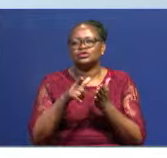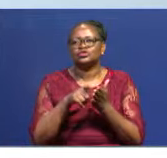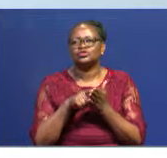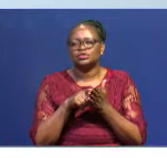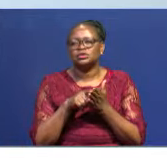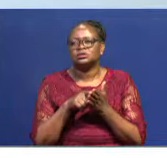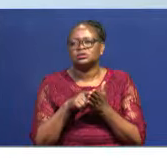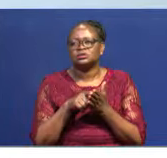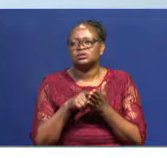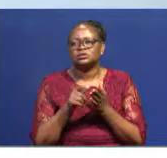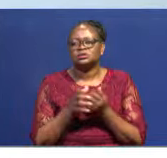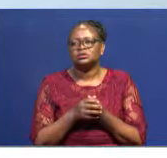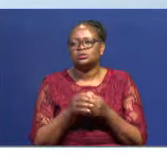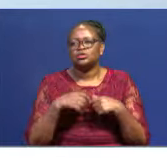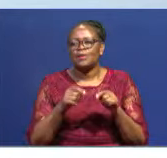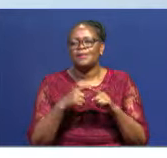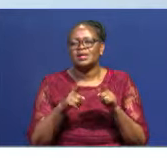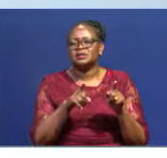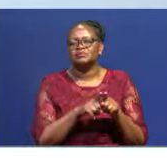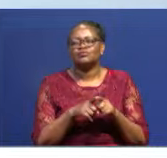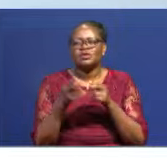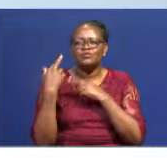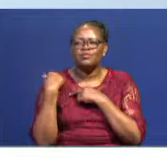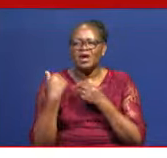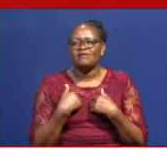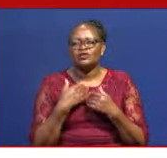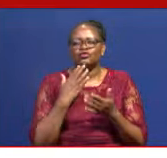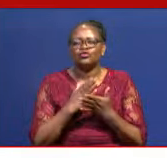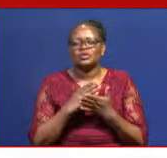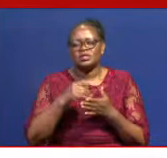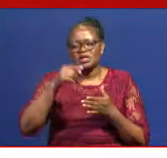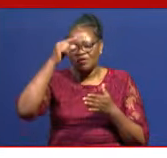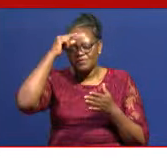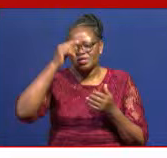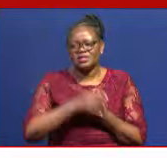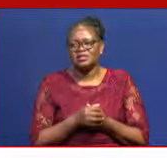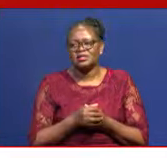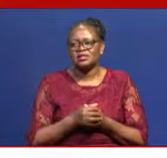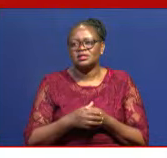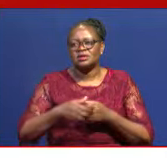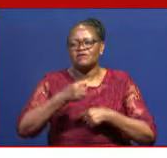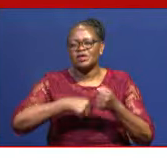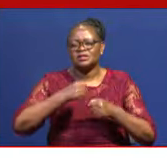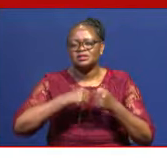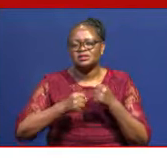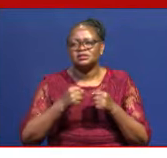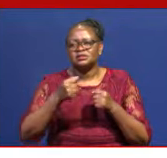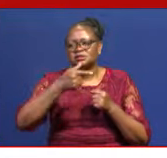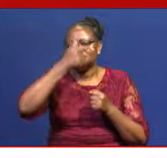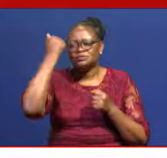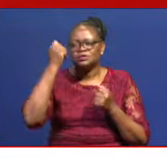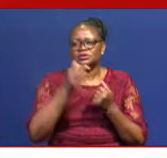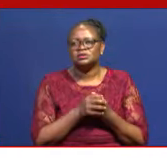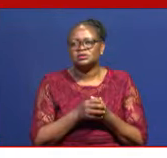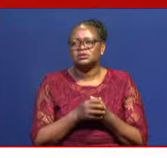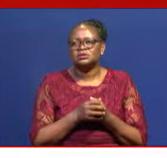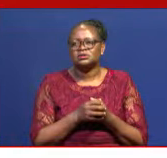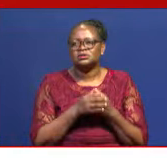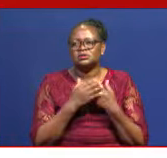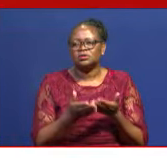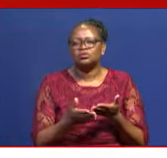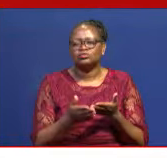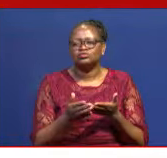continues. We still are obligated even though the government has taken over possibly the payment of the loans because it's now a dollar denominated